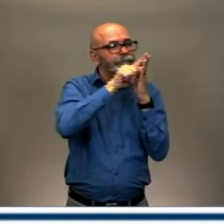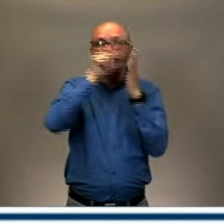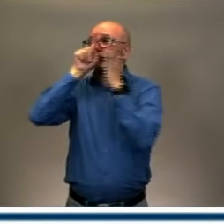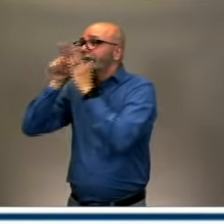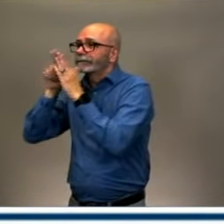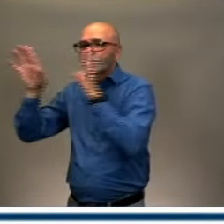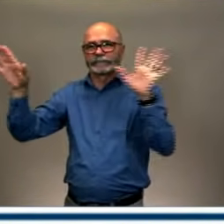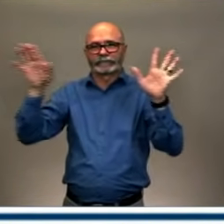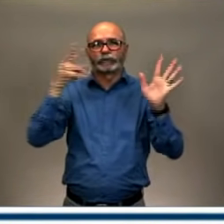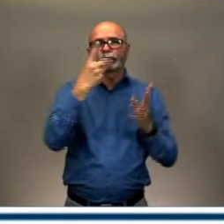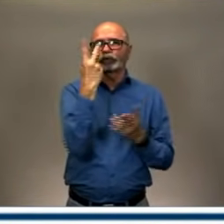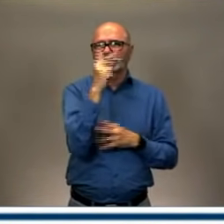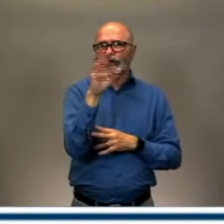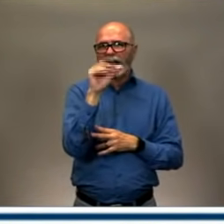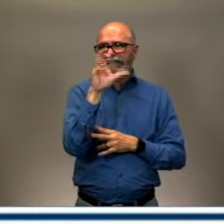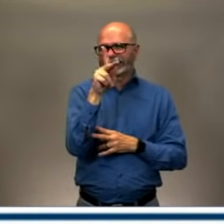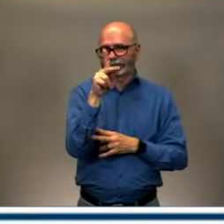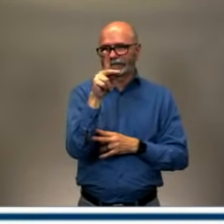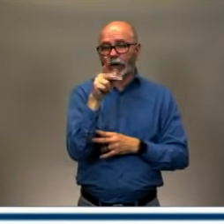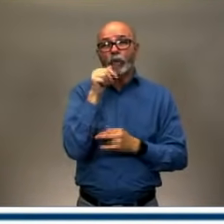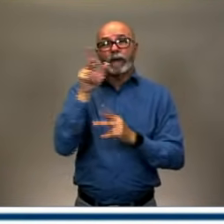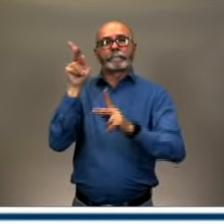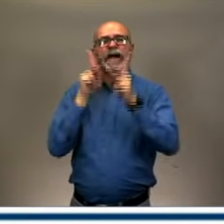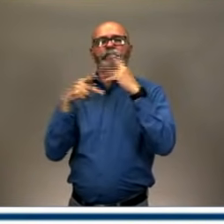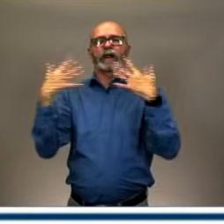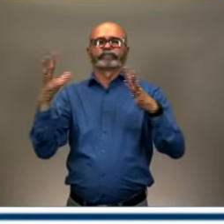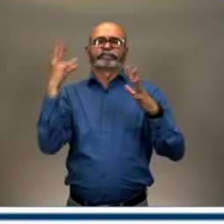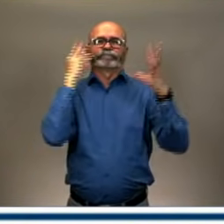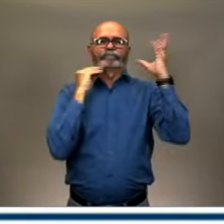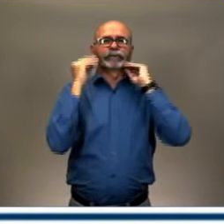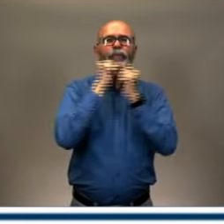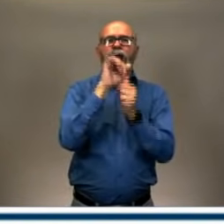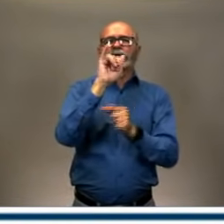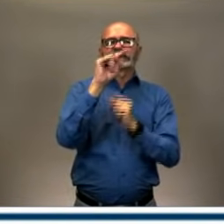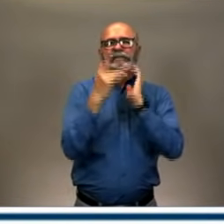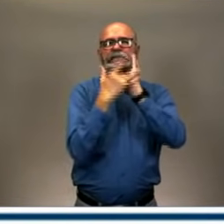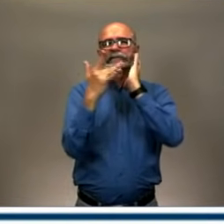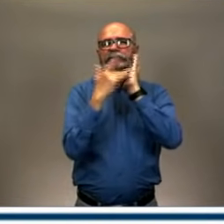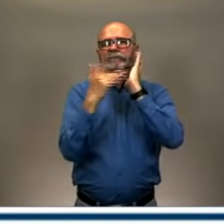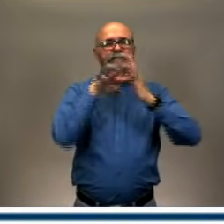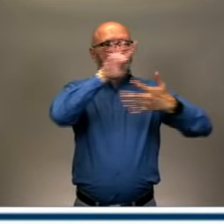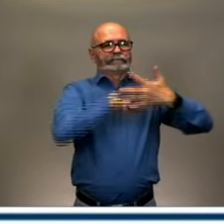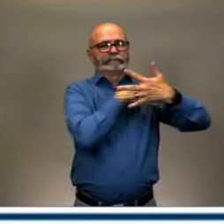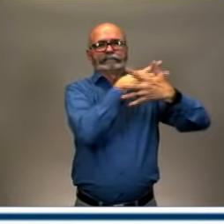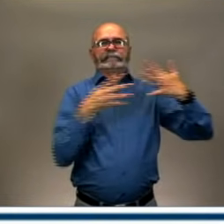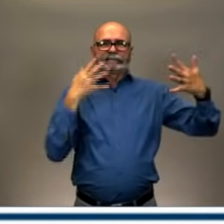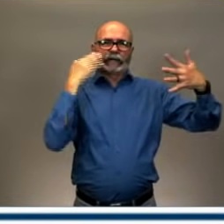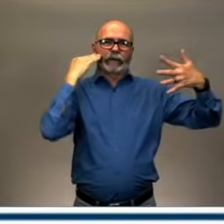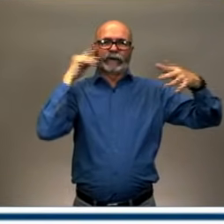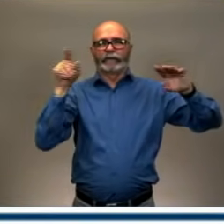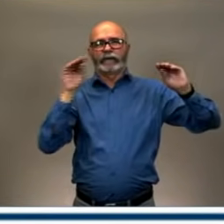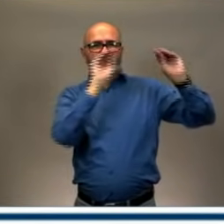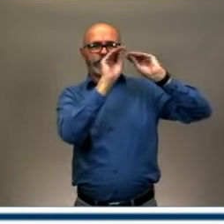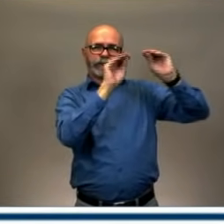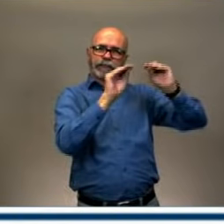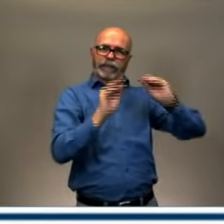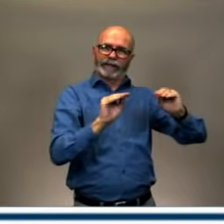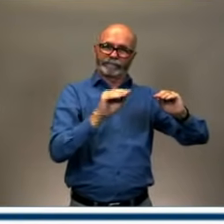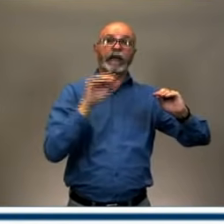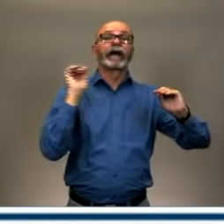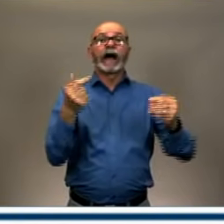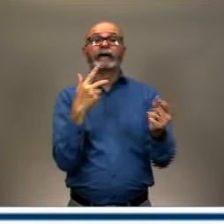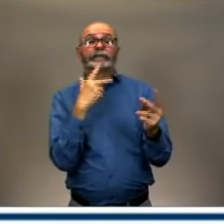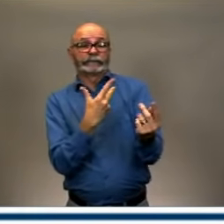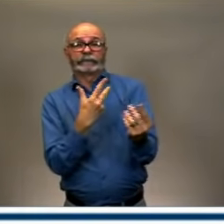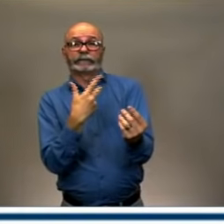not directly involved, but there's 2 components to Can Immunize that we're working on. One is the Can Immunize to be able to use that as